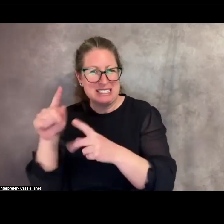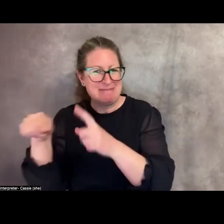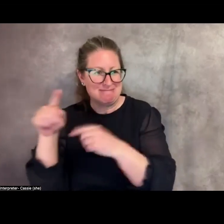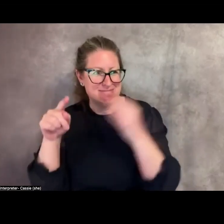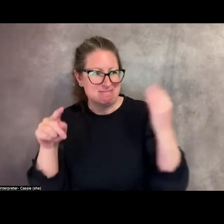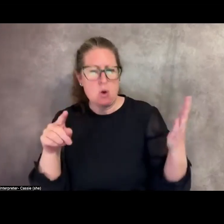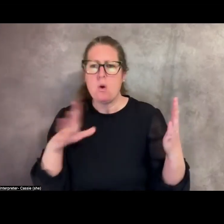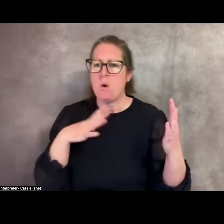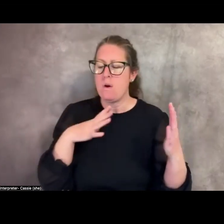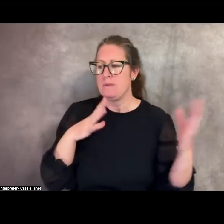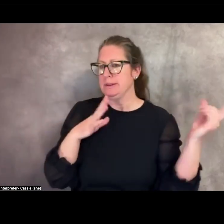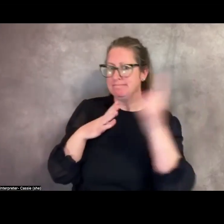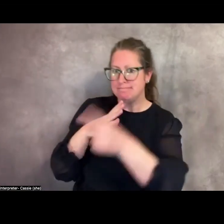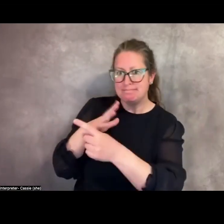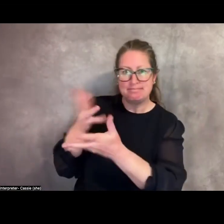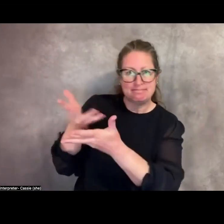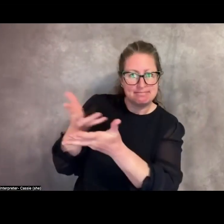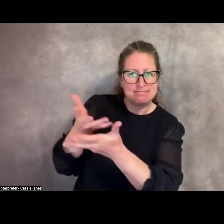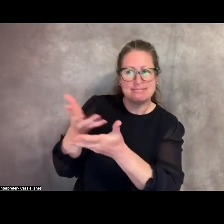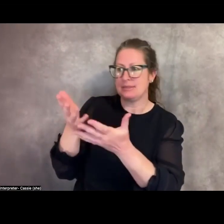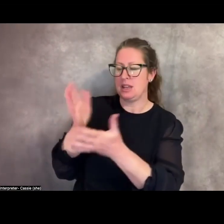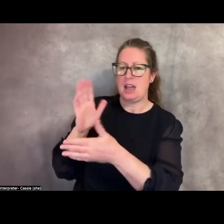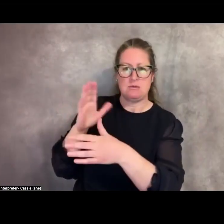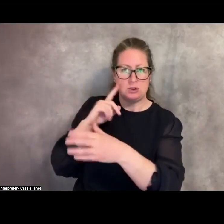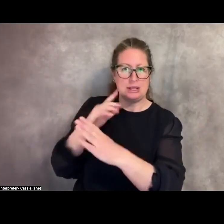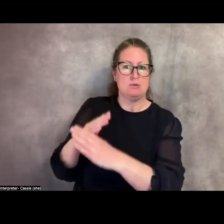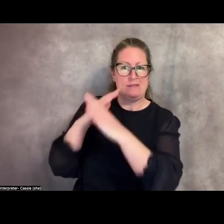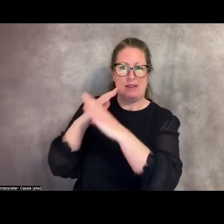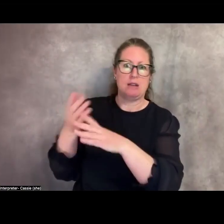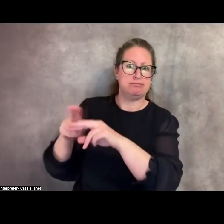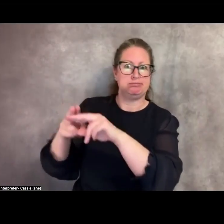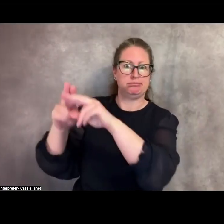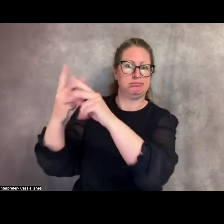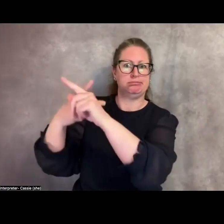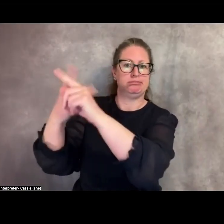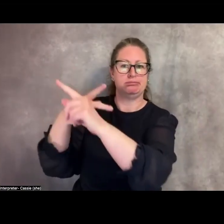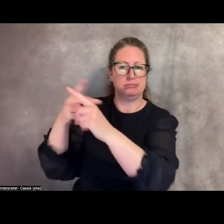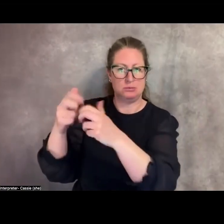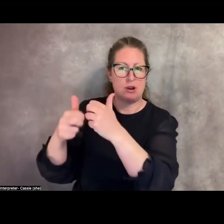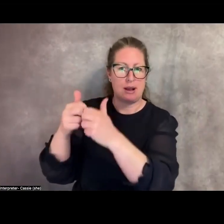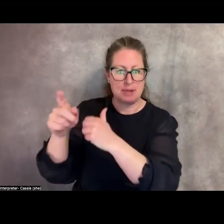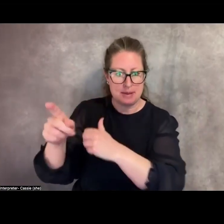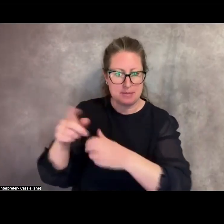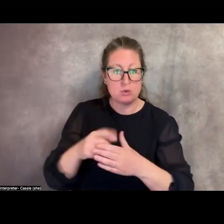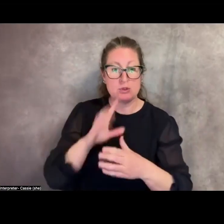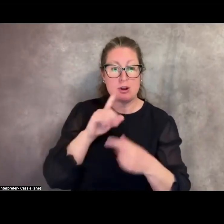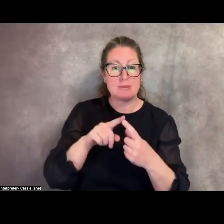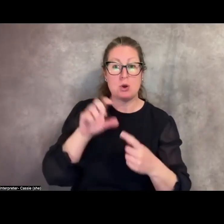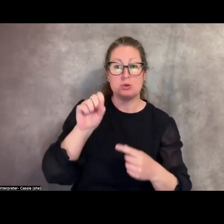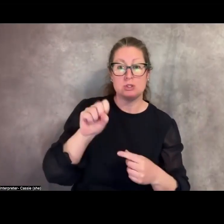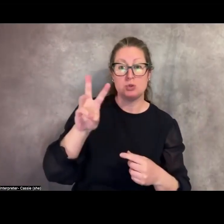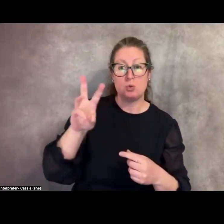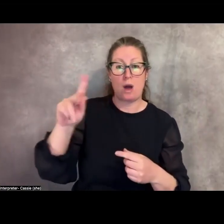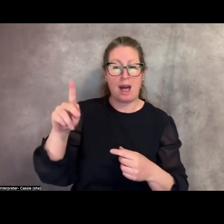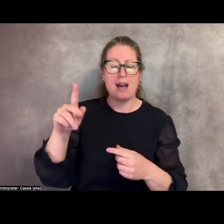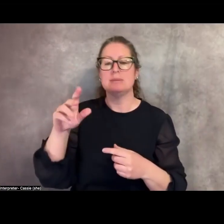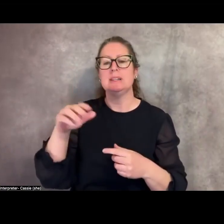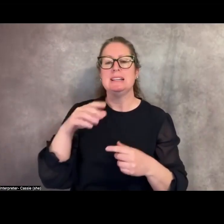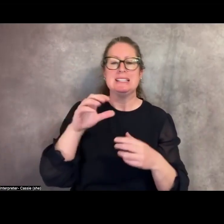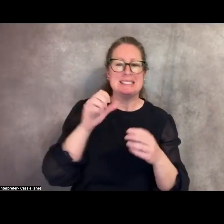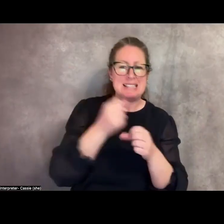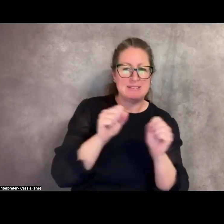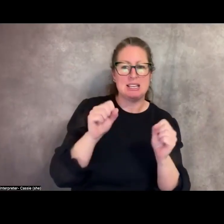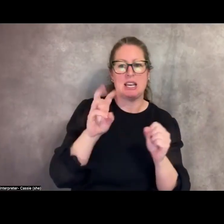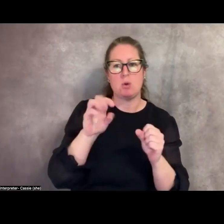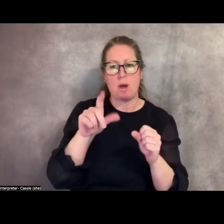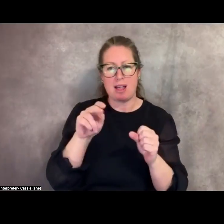able to stop an issue before it starts. We talked a lot about the SWAP, which is our safety wellness action plan, and just realizing that we're not looking